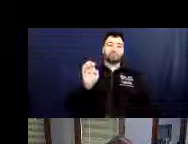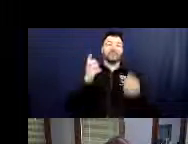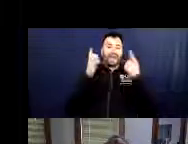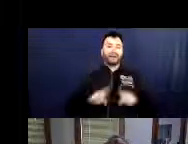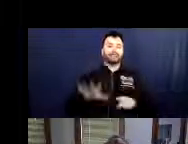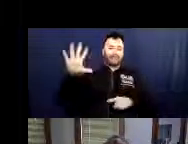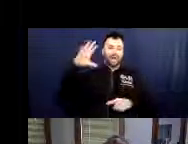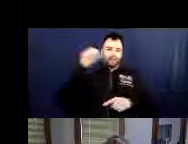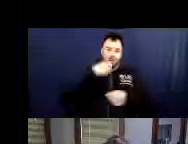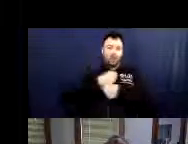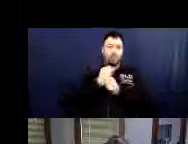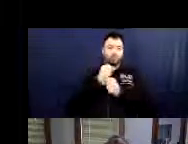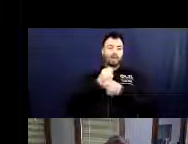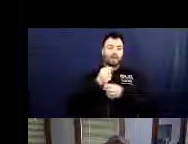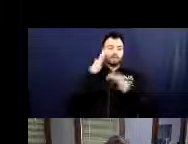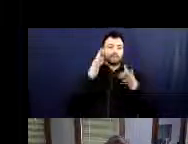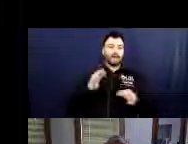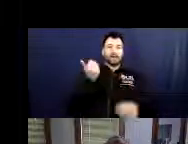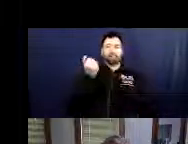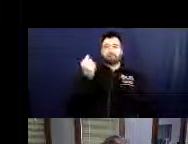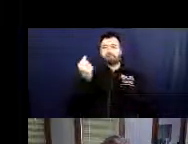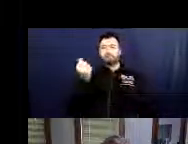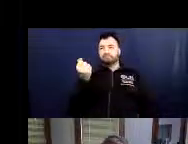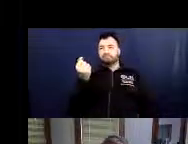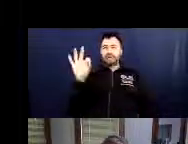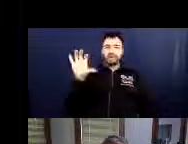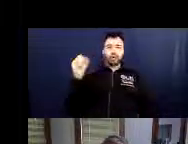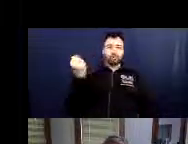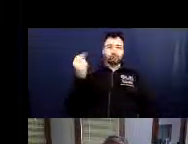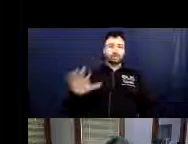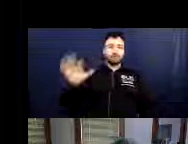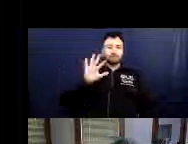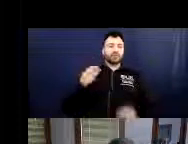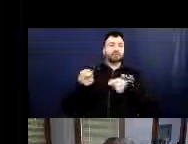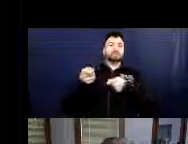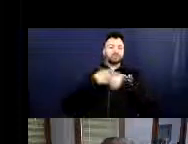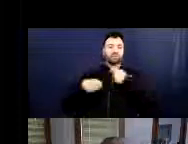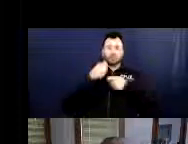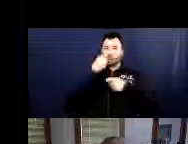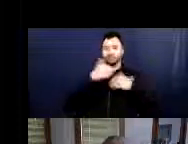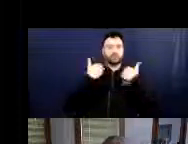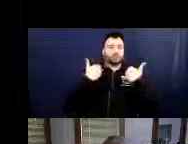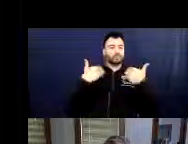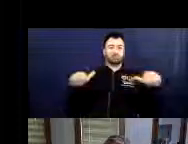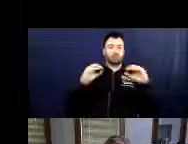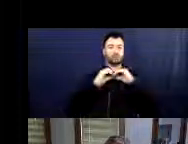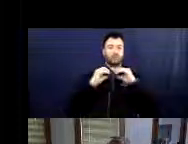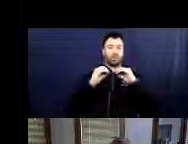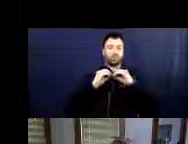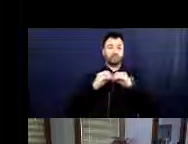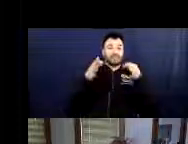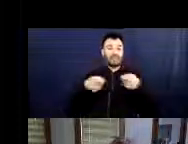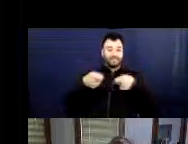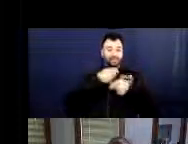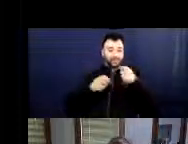early 1900s. And you can guess what they replaced it with. And if you guessed caffeine, you'd